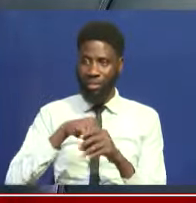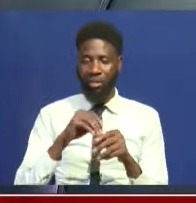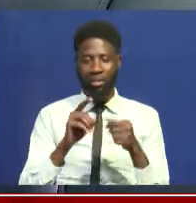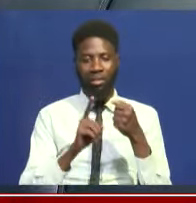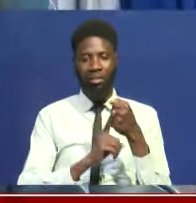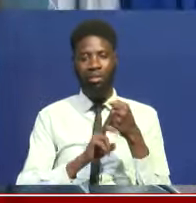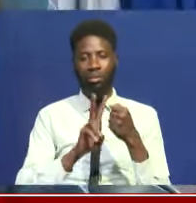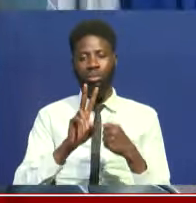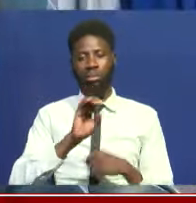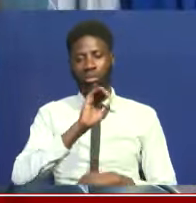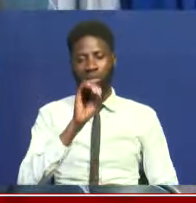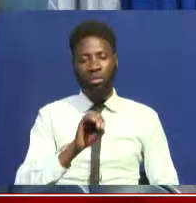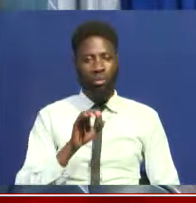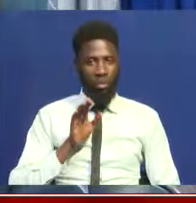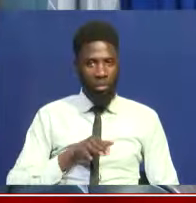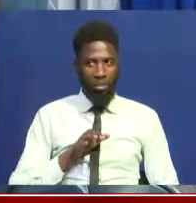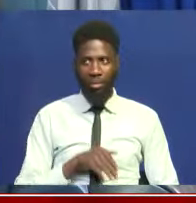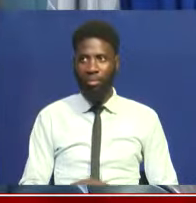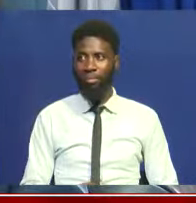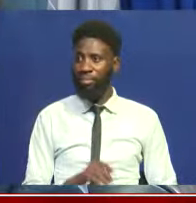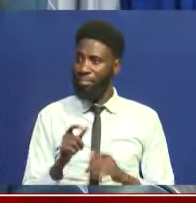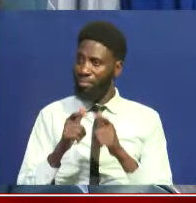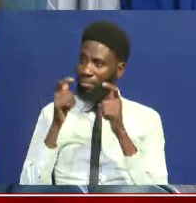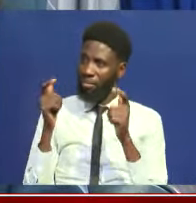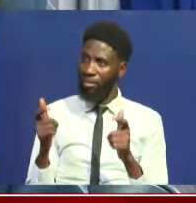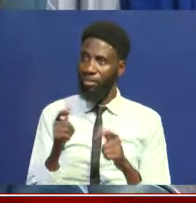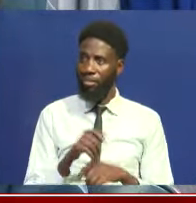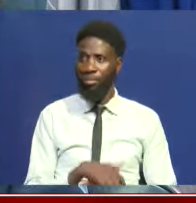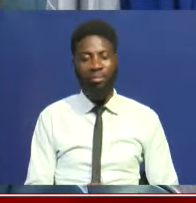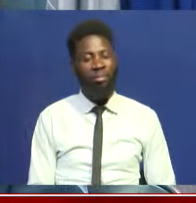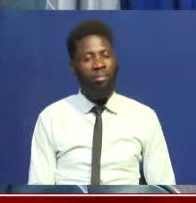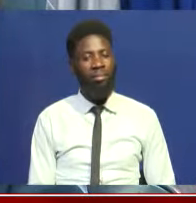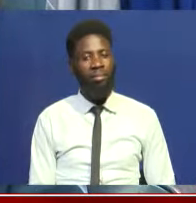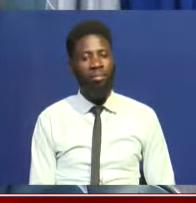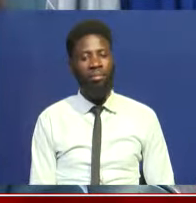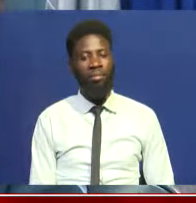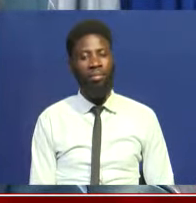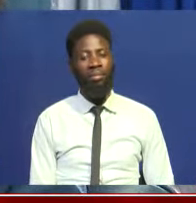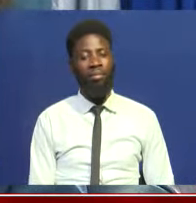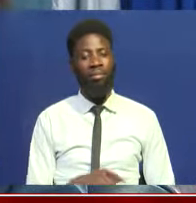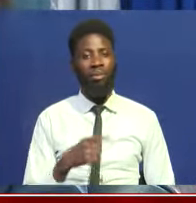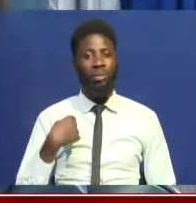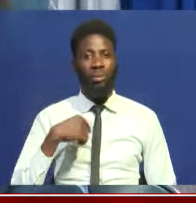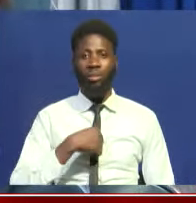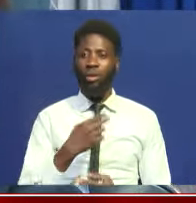62% women. That's big. That's big. That is really big. And we hope